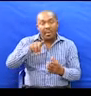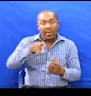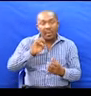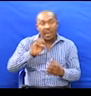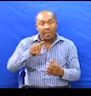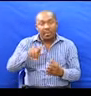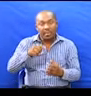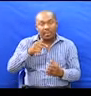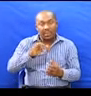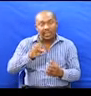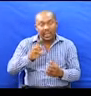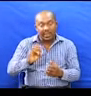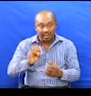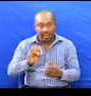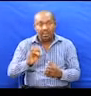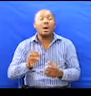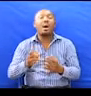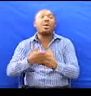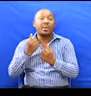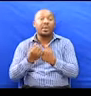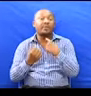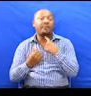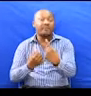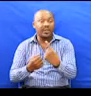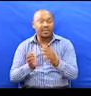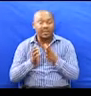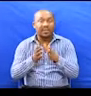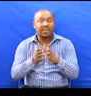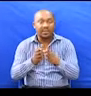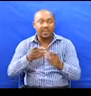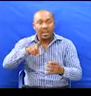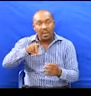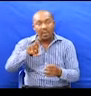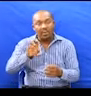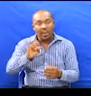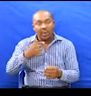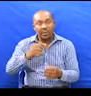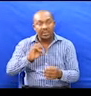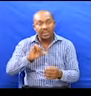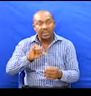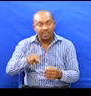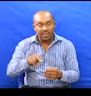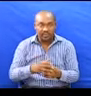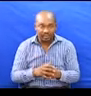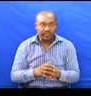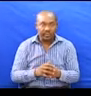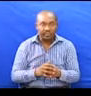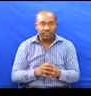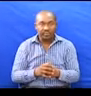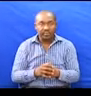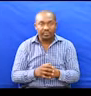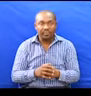first class protein. But when non-essential amino acids unite together, combines together to form a